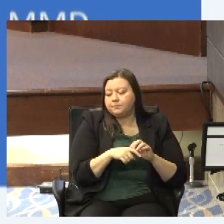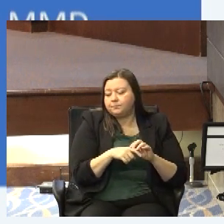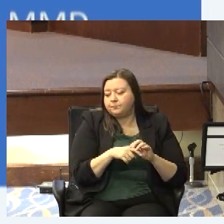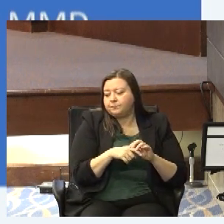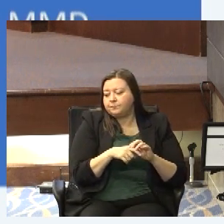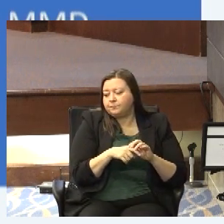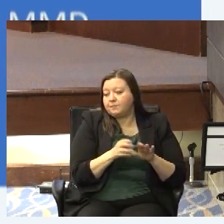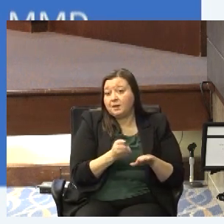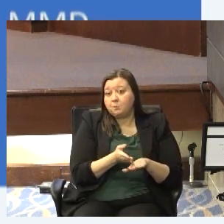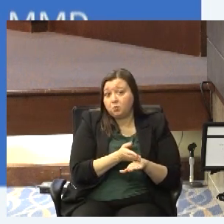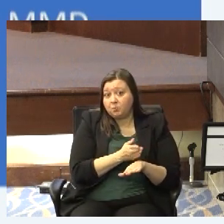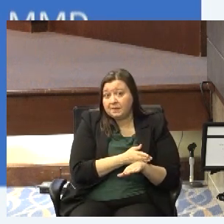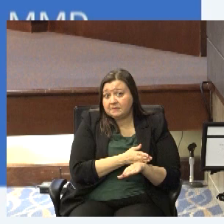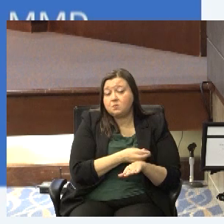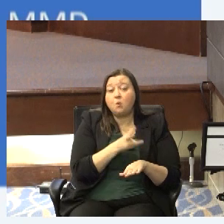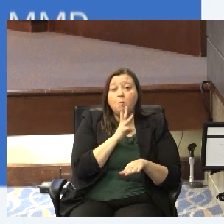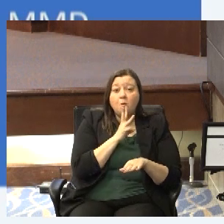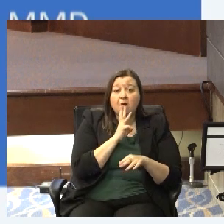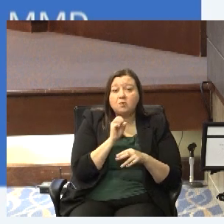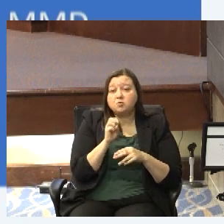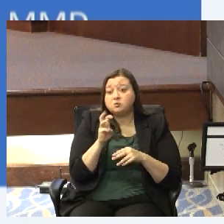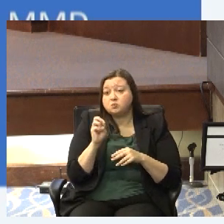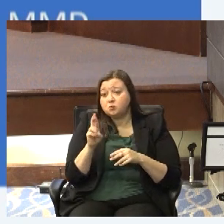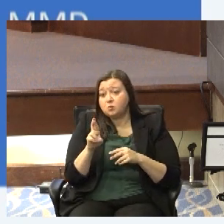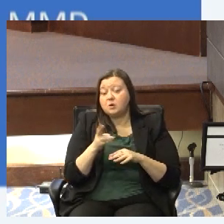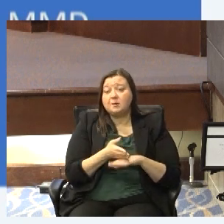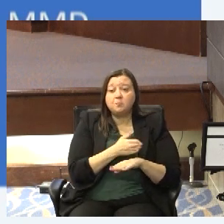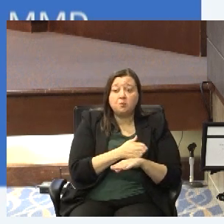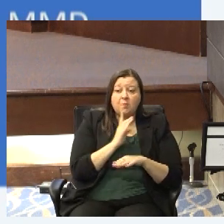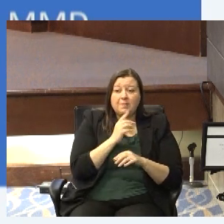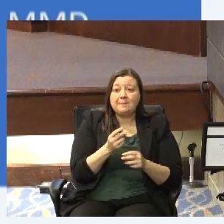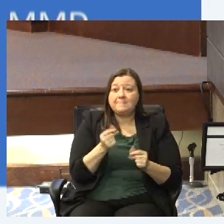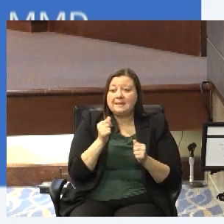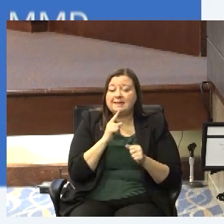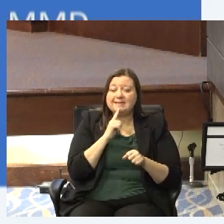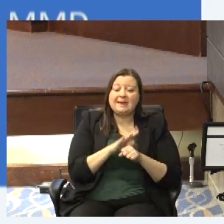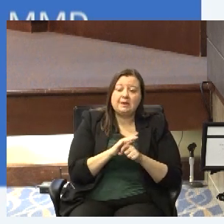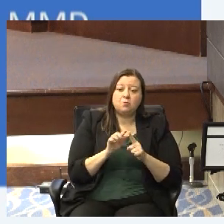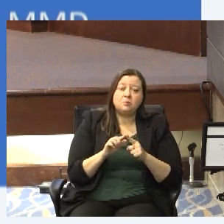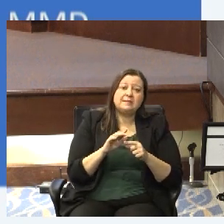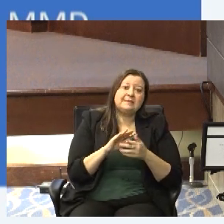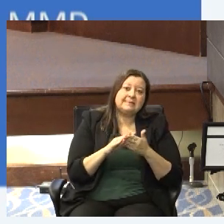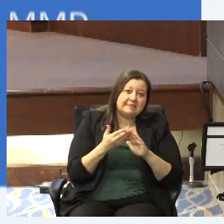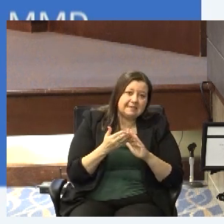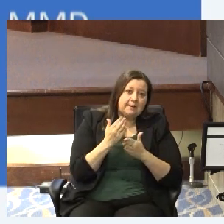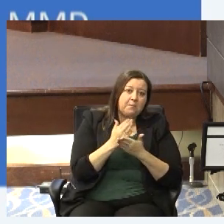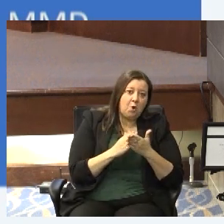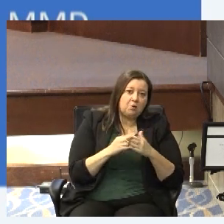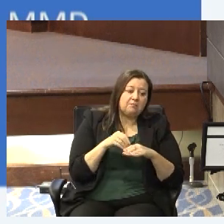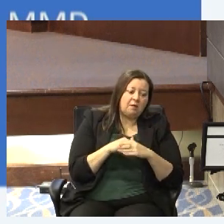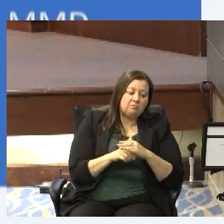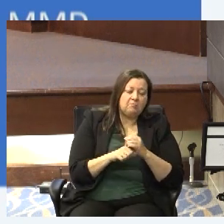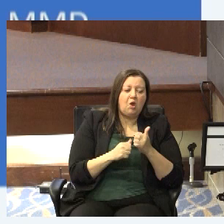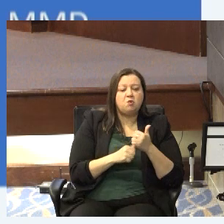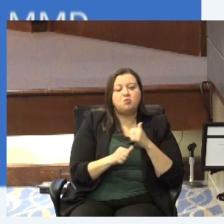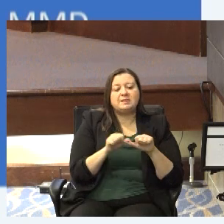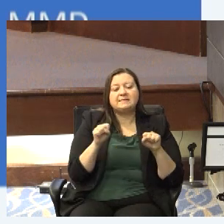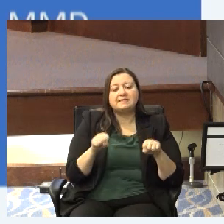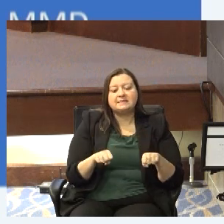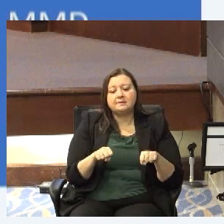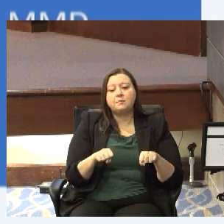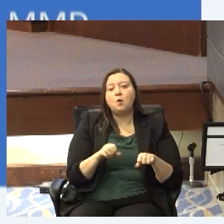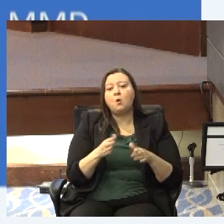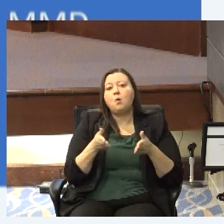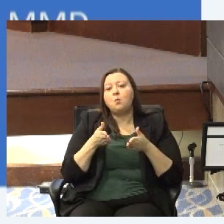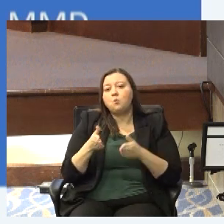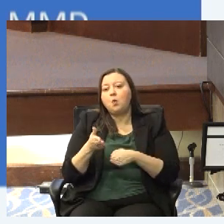As far as the improvements, the water and sewer improvements would be immediately dedicated to the city and be part of your system. The road improvements would be held by the